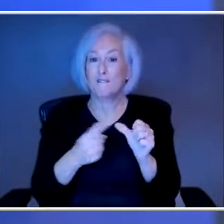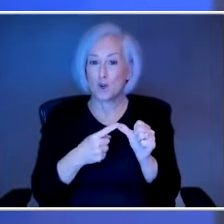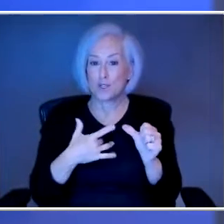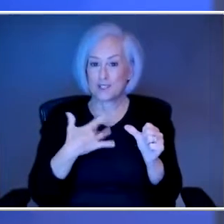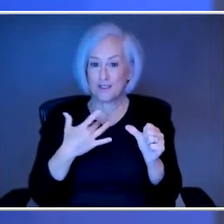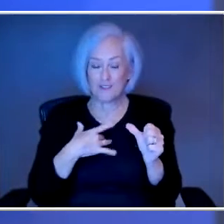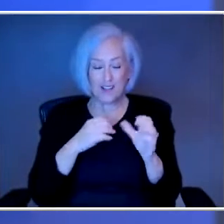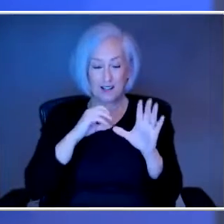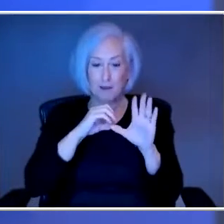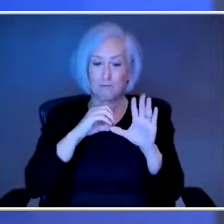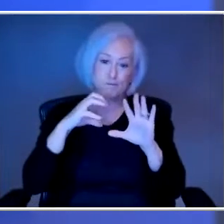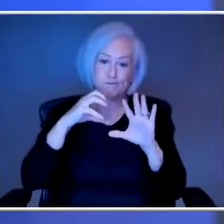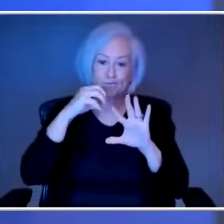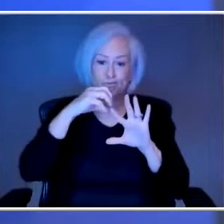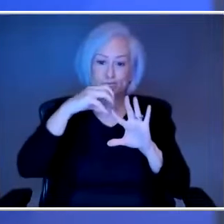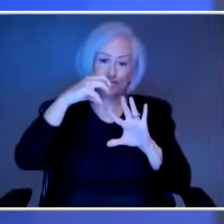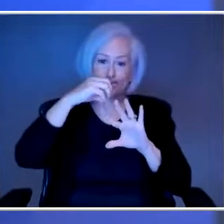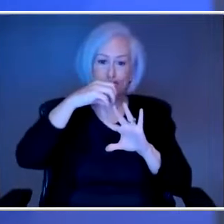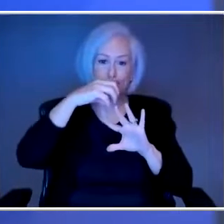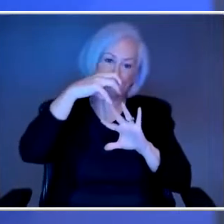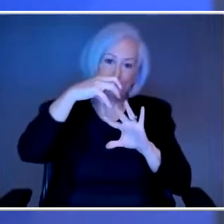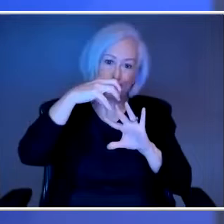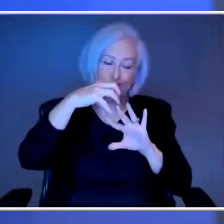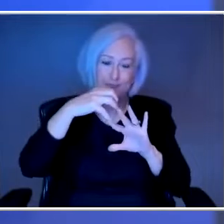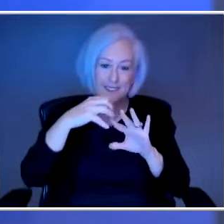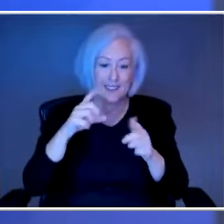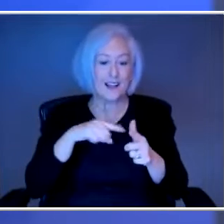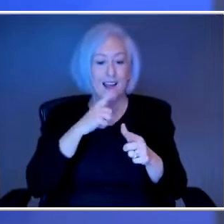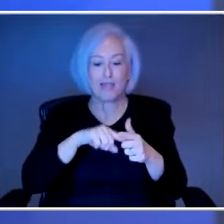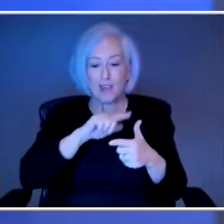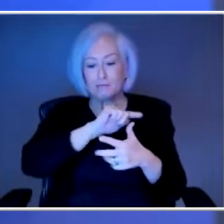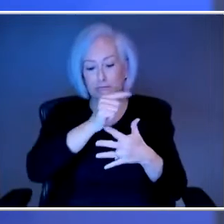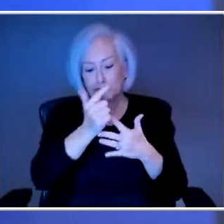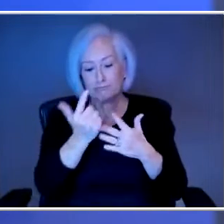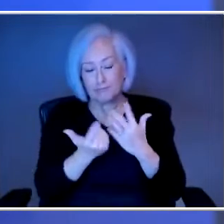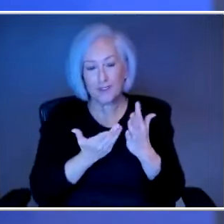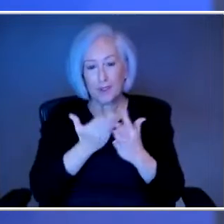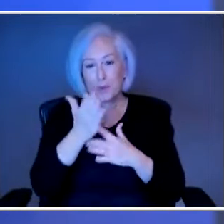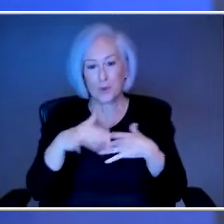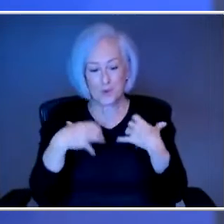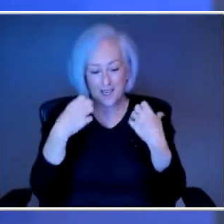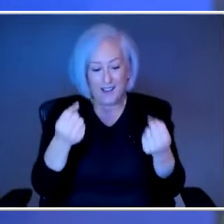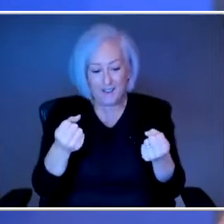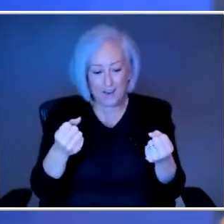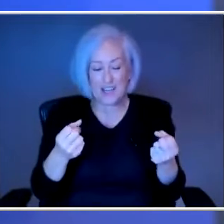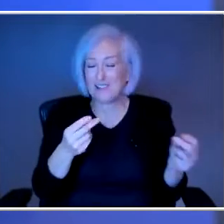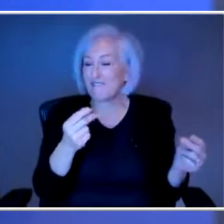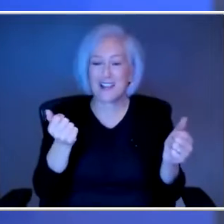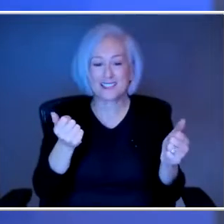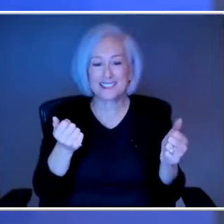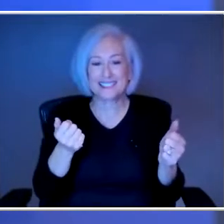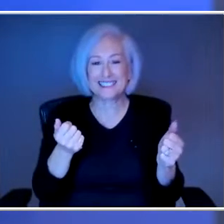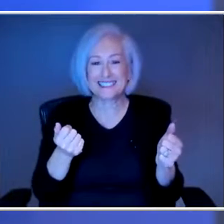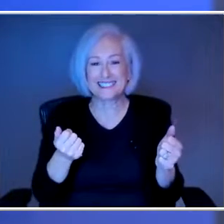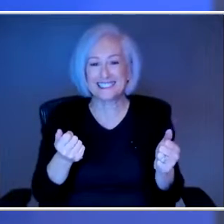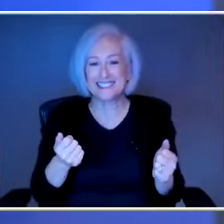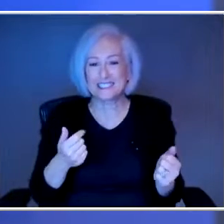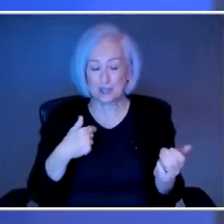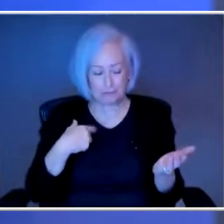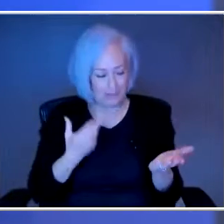so forth, and it went through them all, but very, very quickly. So I signed up for the next